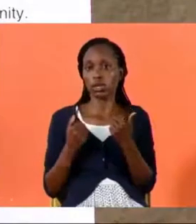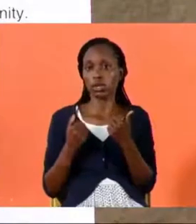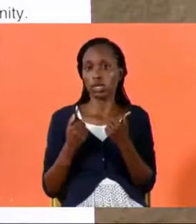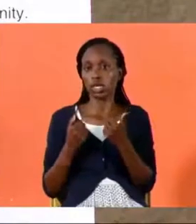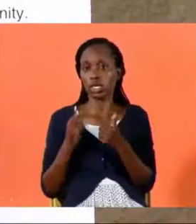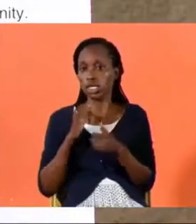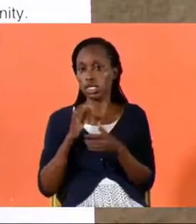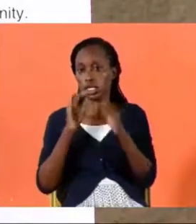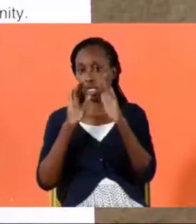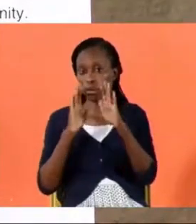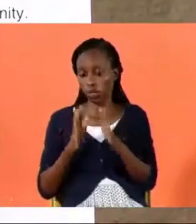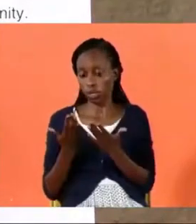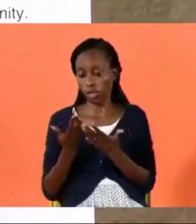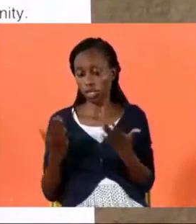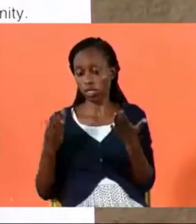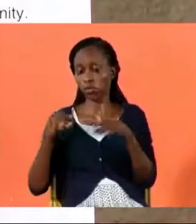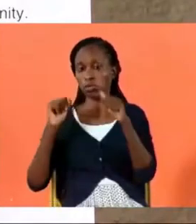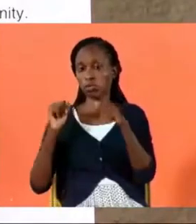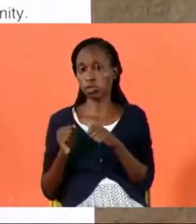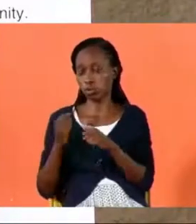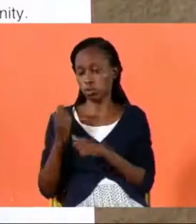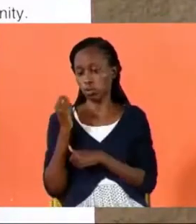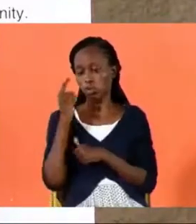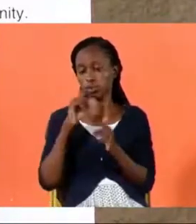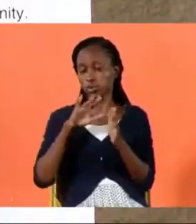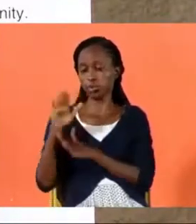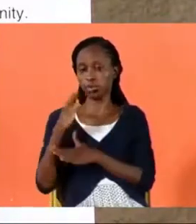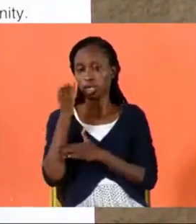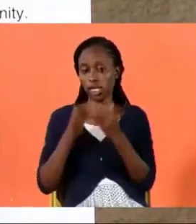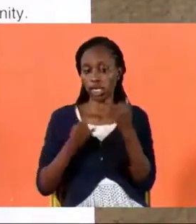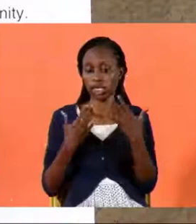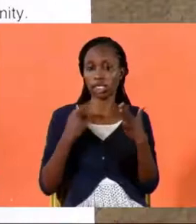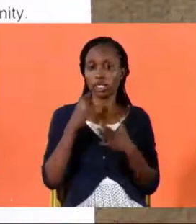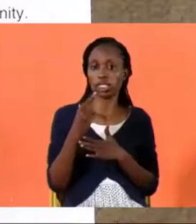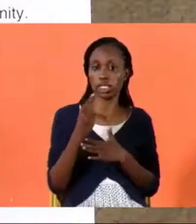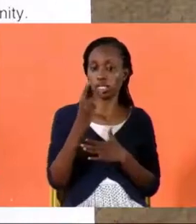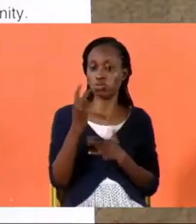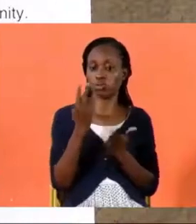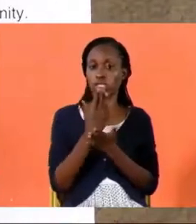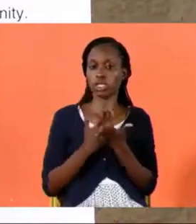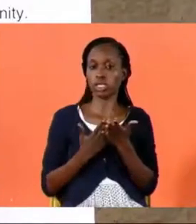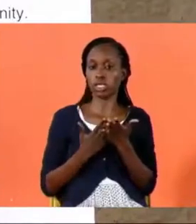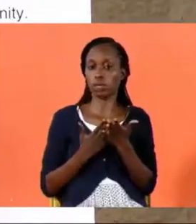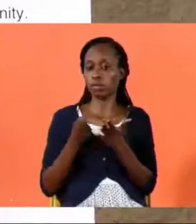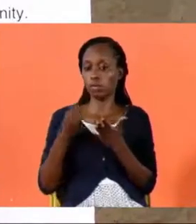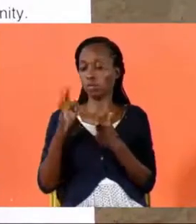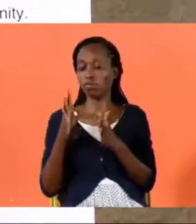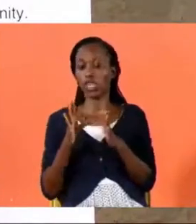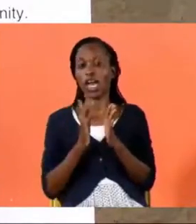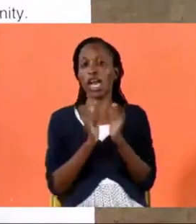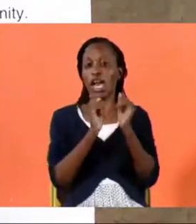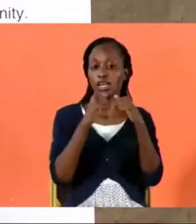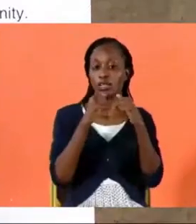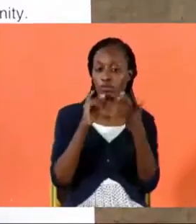really important step to being able to resolve it. And then I think the final thing that I will say is to look at some of the bilateral agreements that